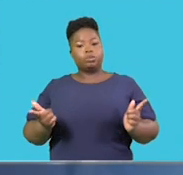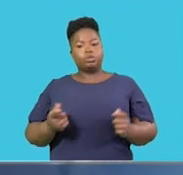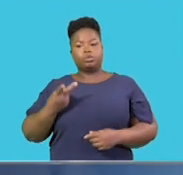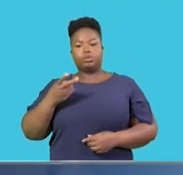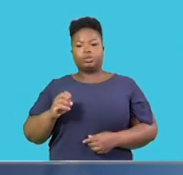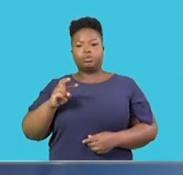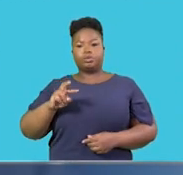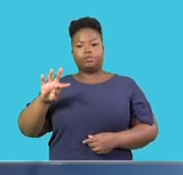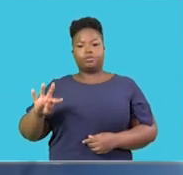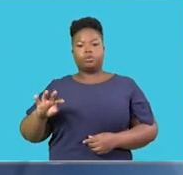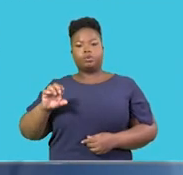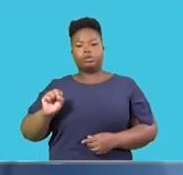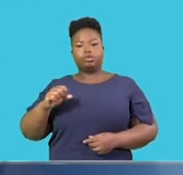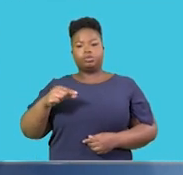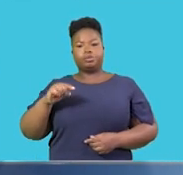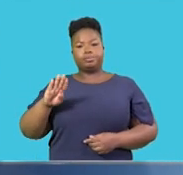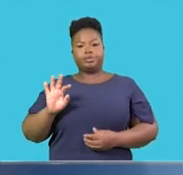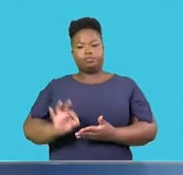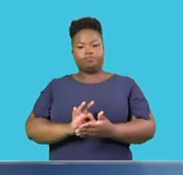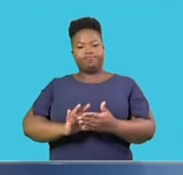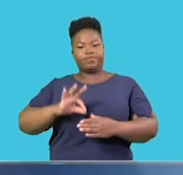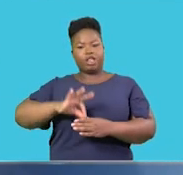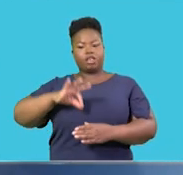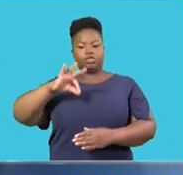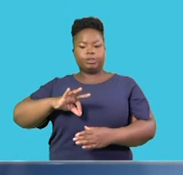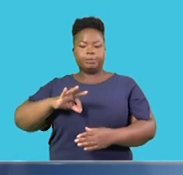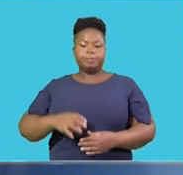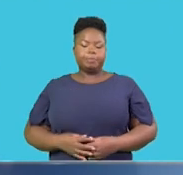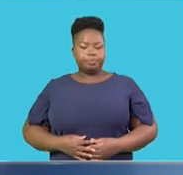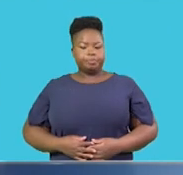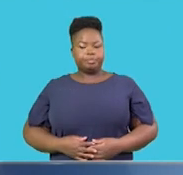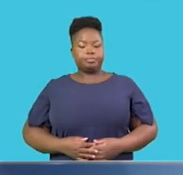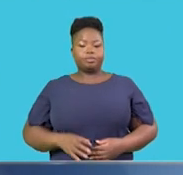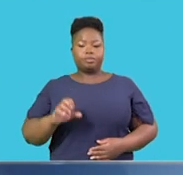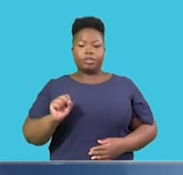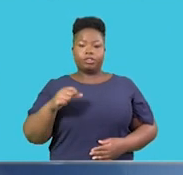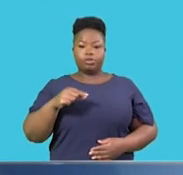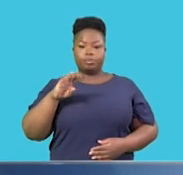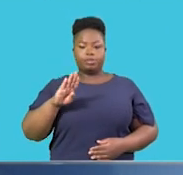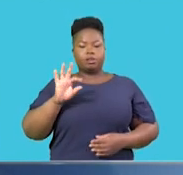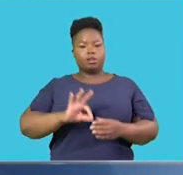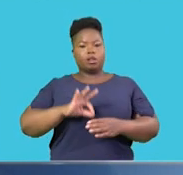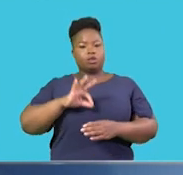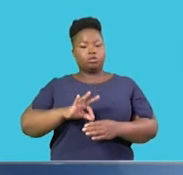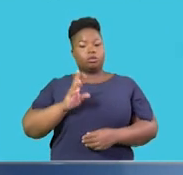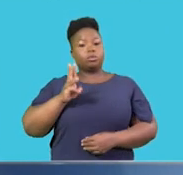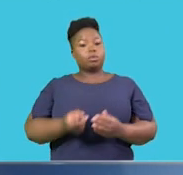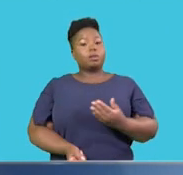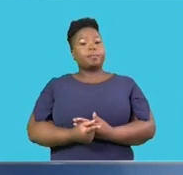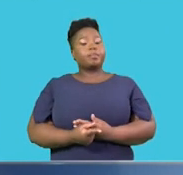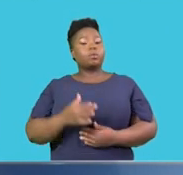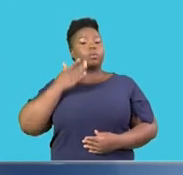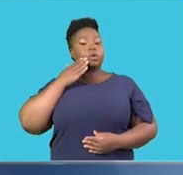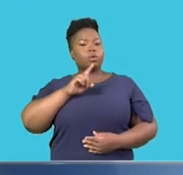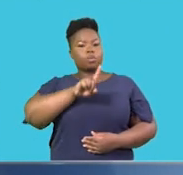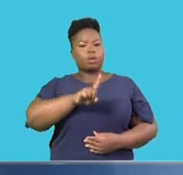school governing body elections. The actual SGB elections will be held from the 1st